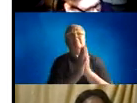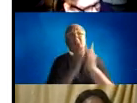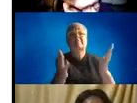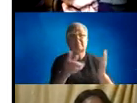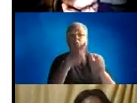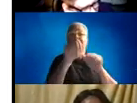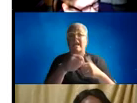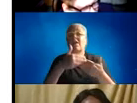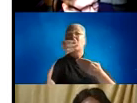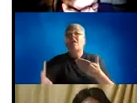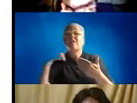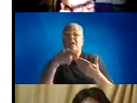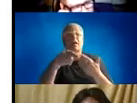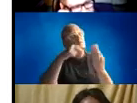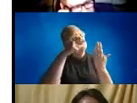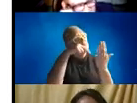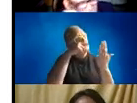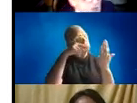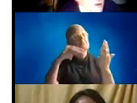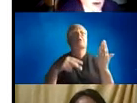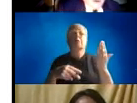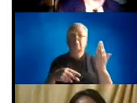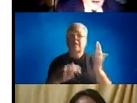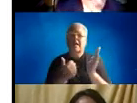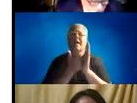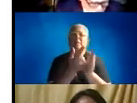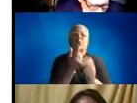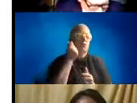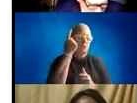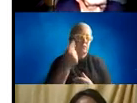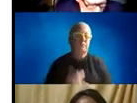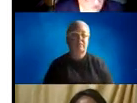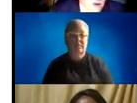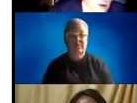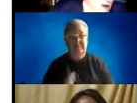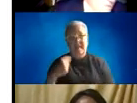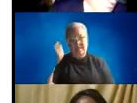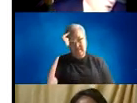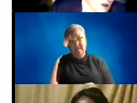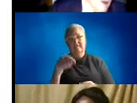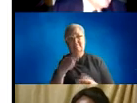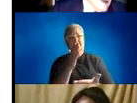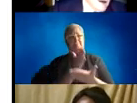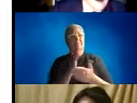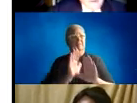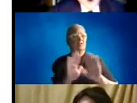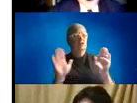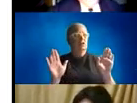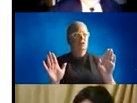attention to that as a way forward. So I think we're reaching the end of our time, more or less.